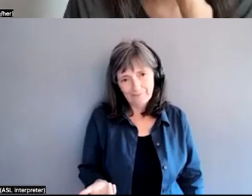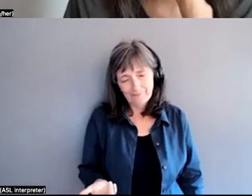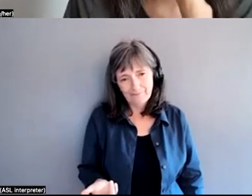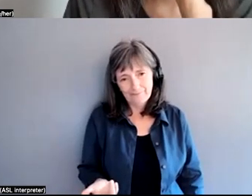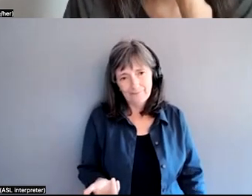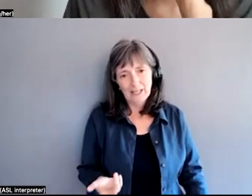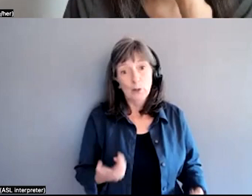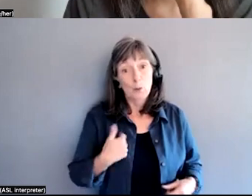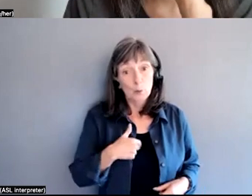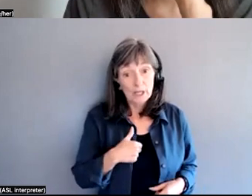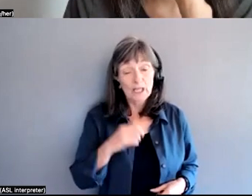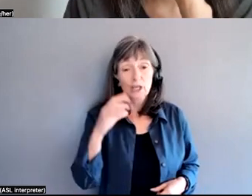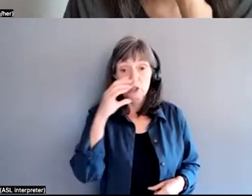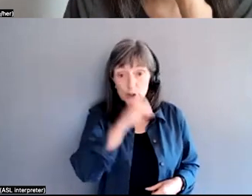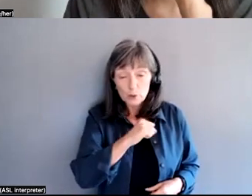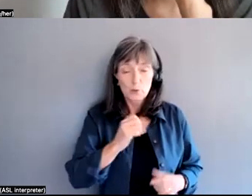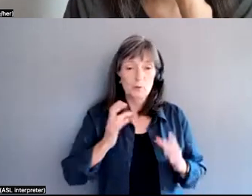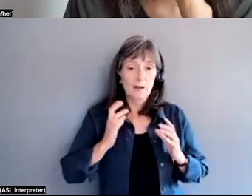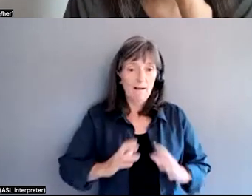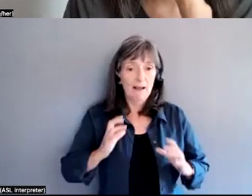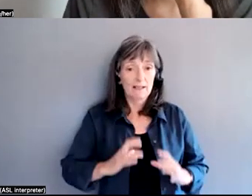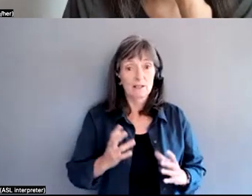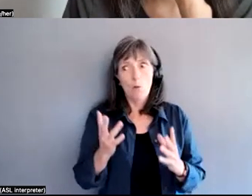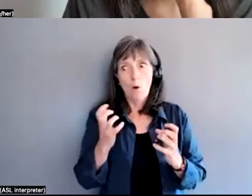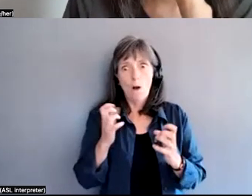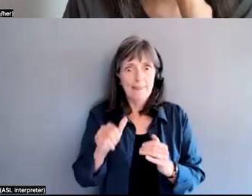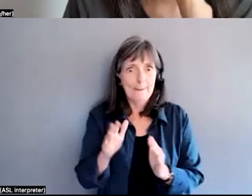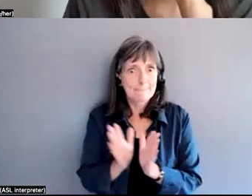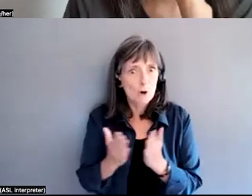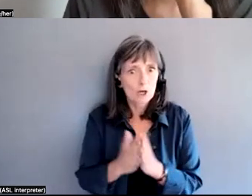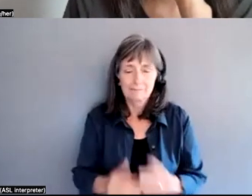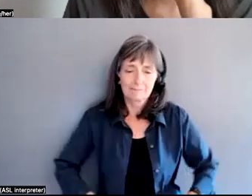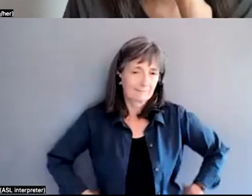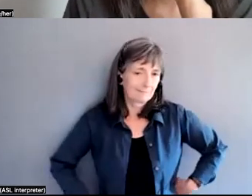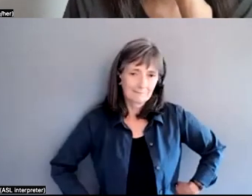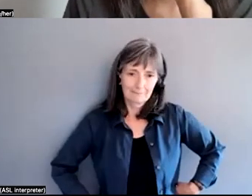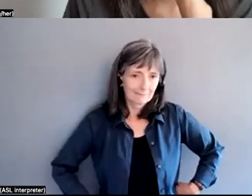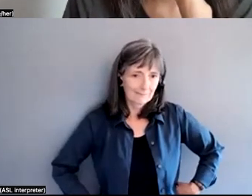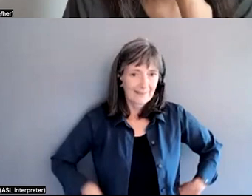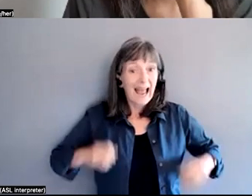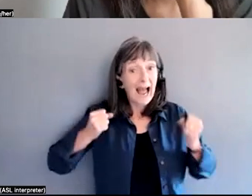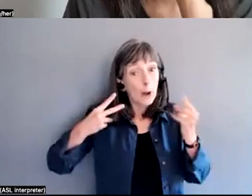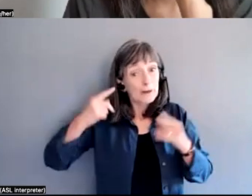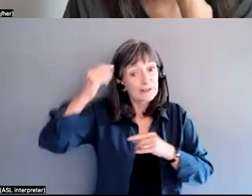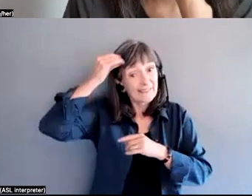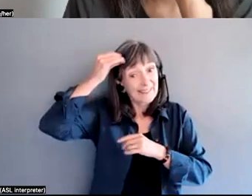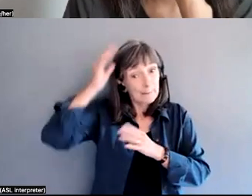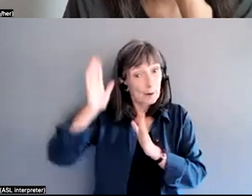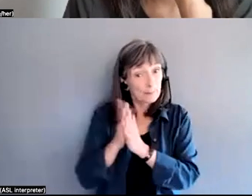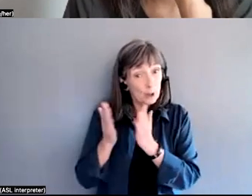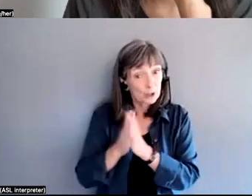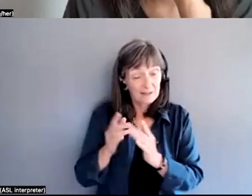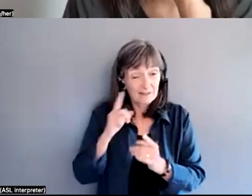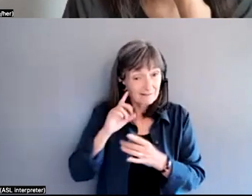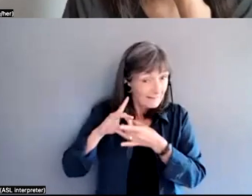the amount that customers care about books, the amount of headspace they're like, the amount of cognitive space they're